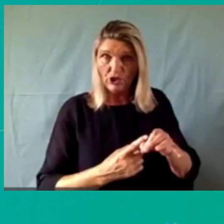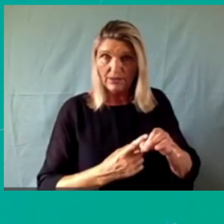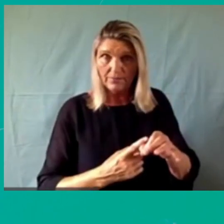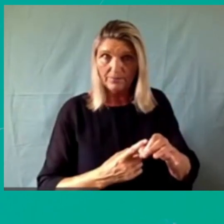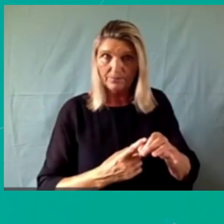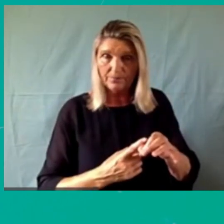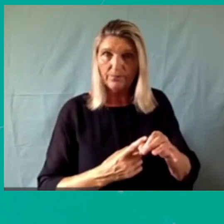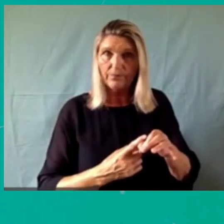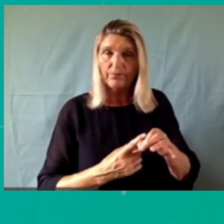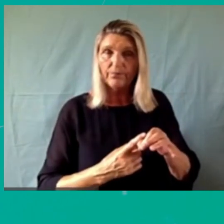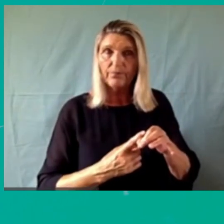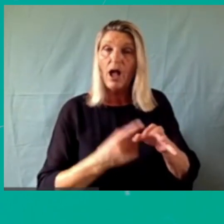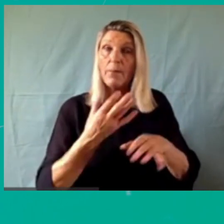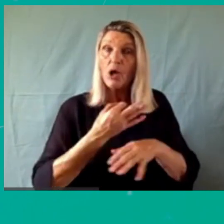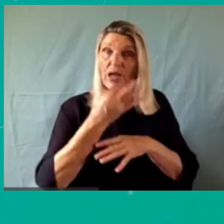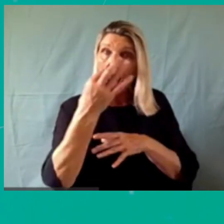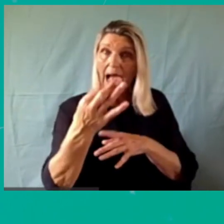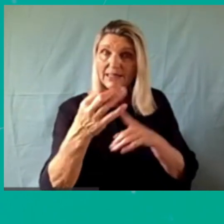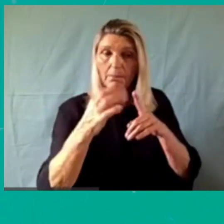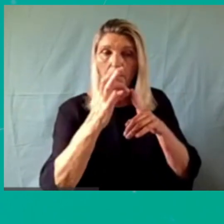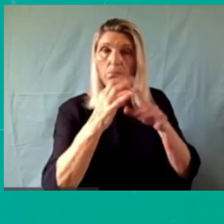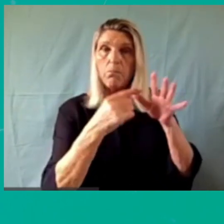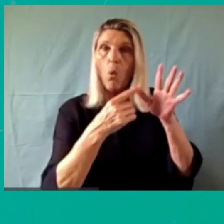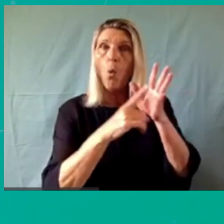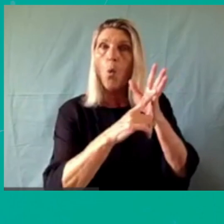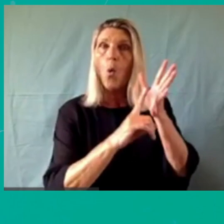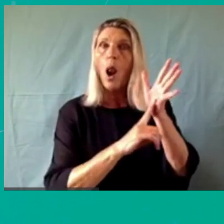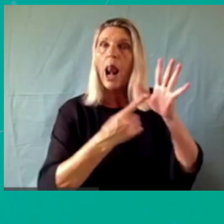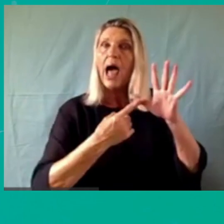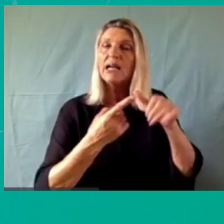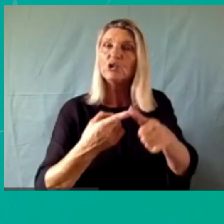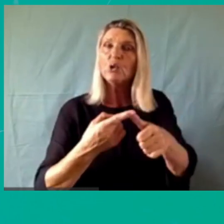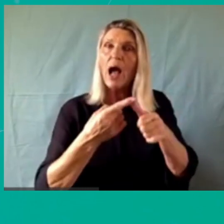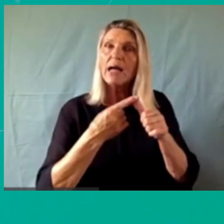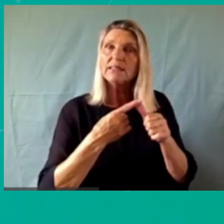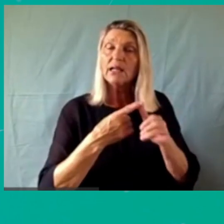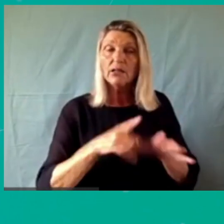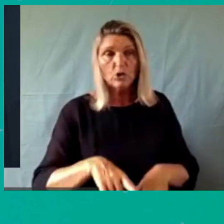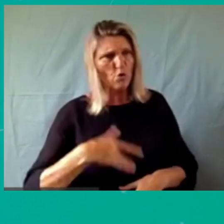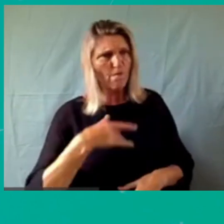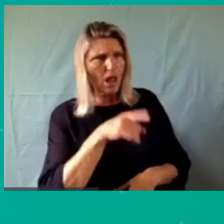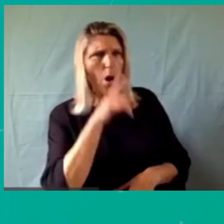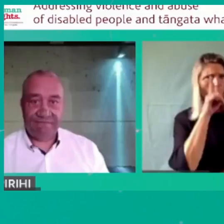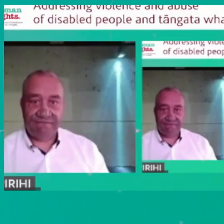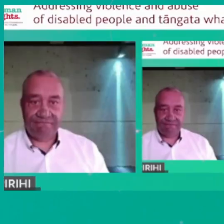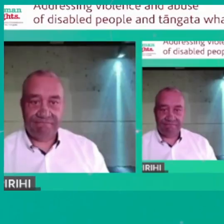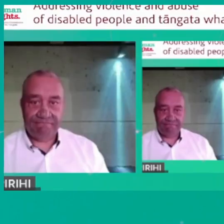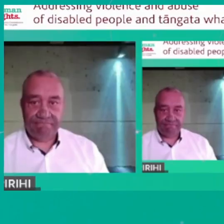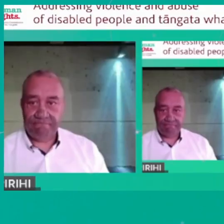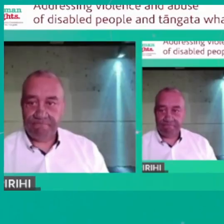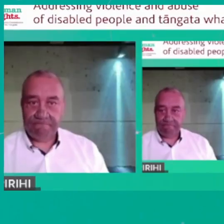going to pose to you, Paula. Do you think there is an appetite for change?